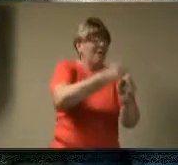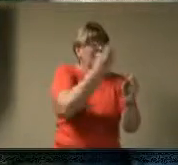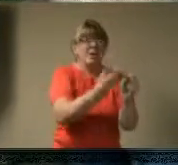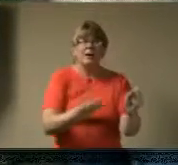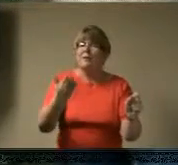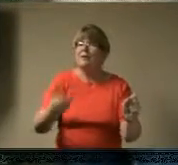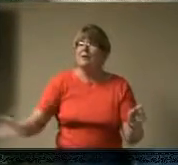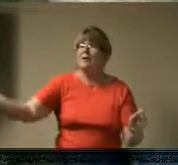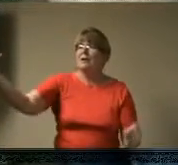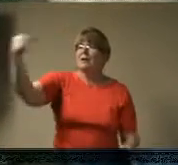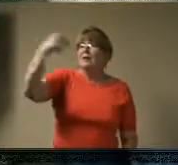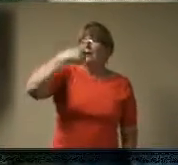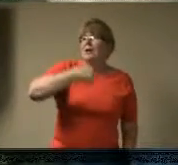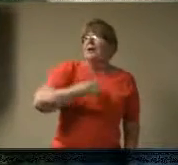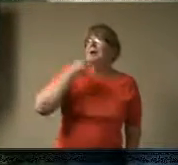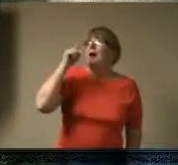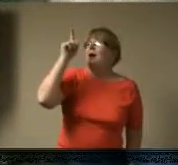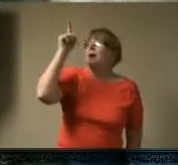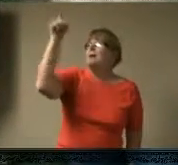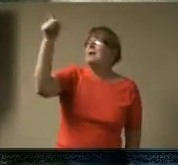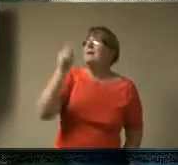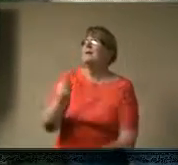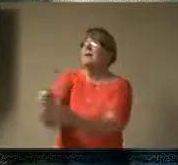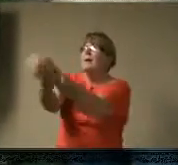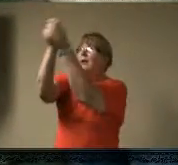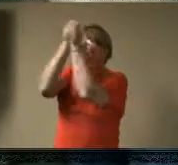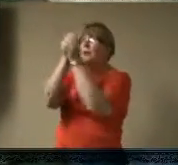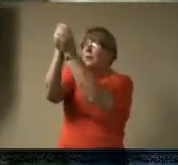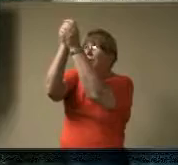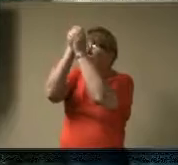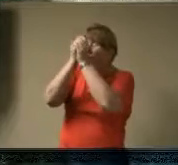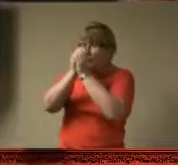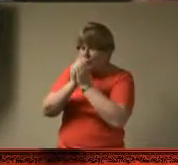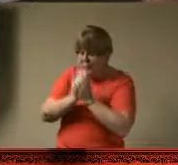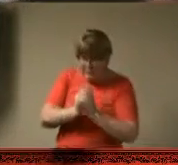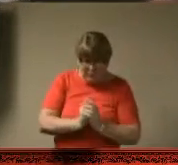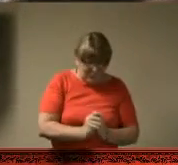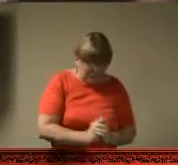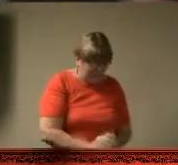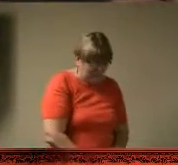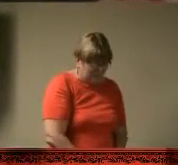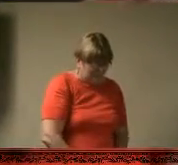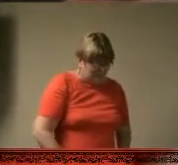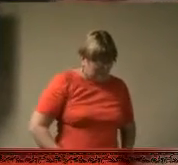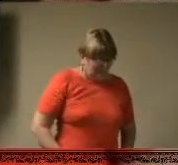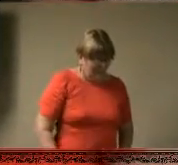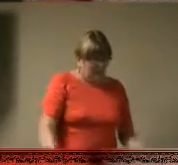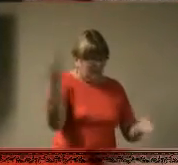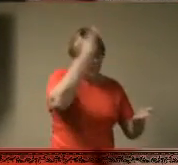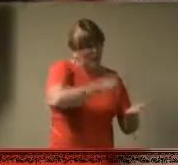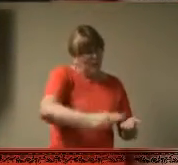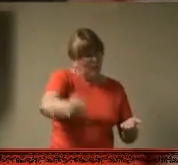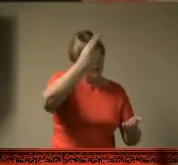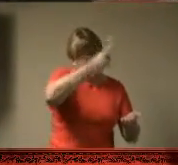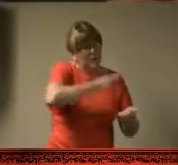you are my everything and I will Adore You